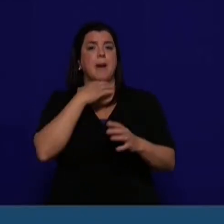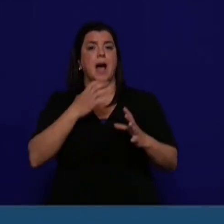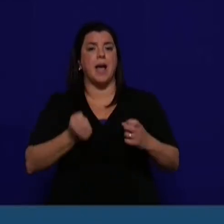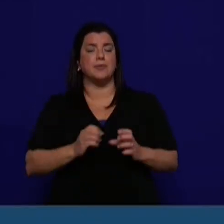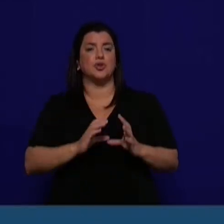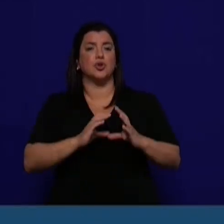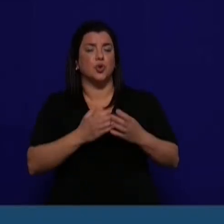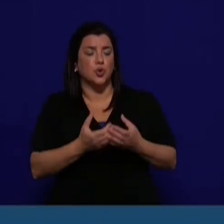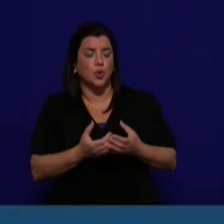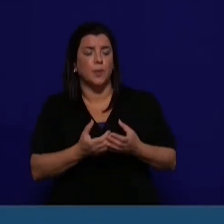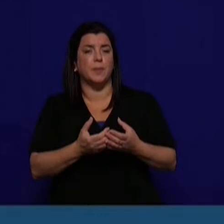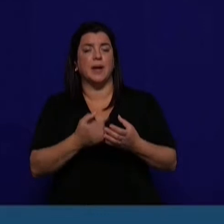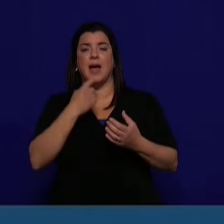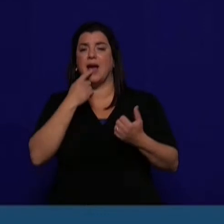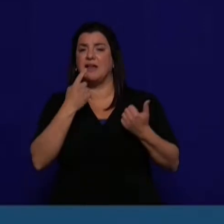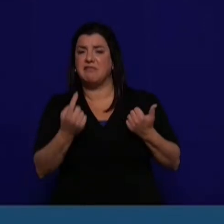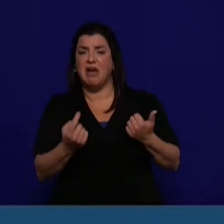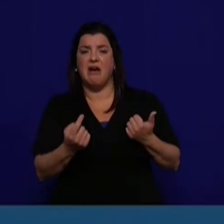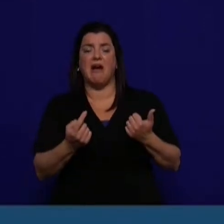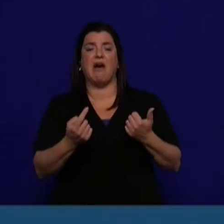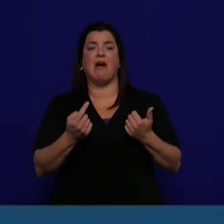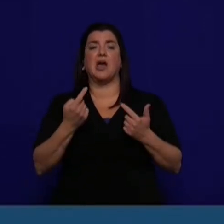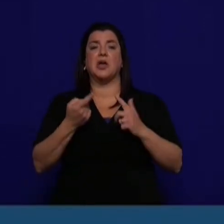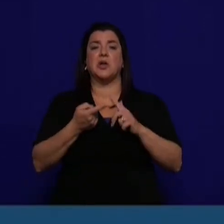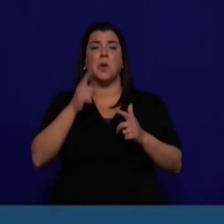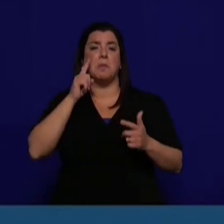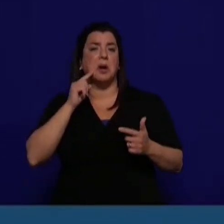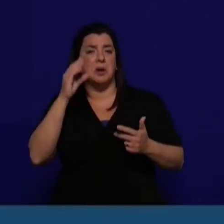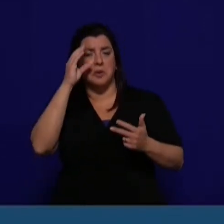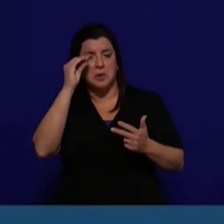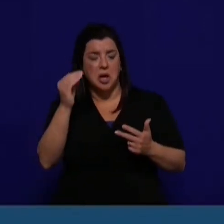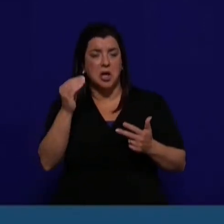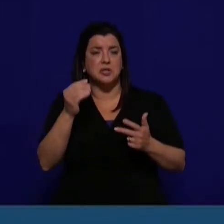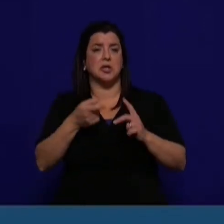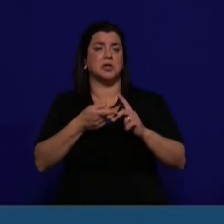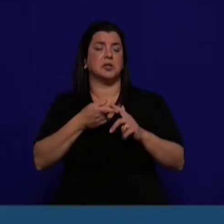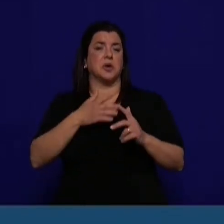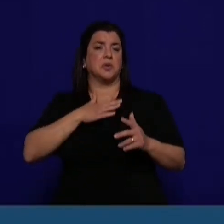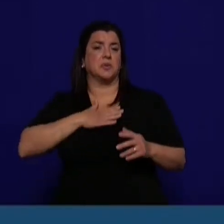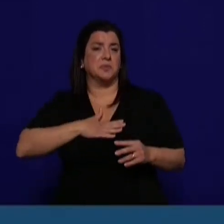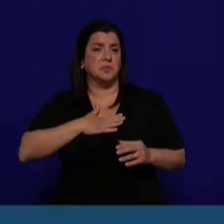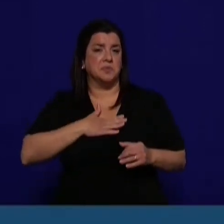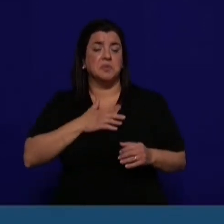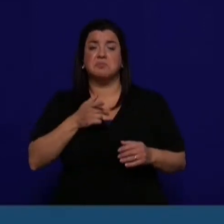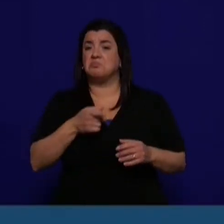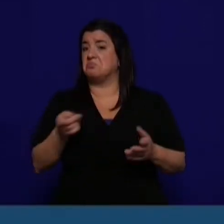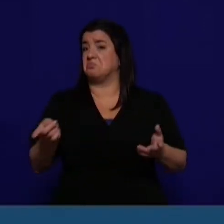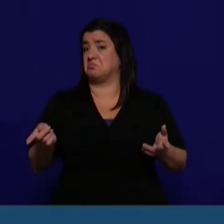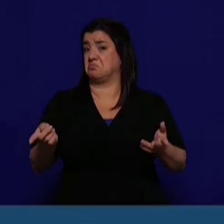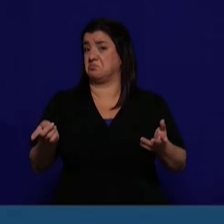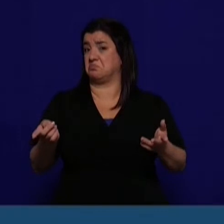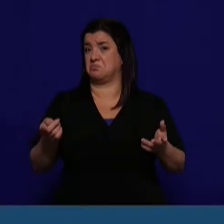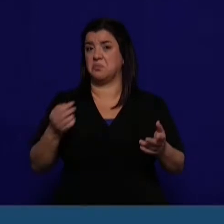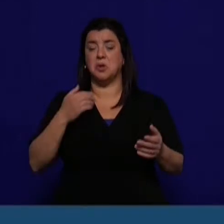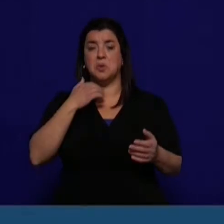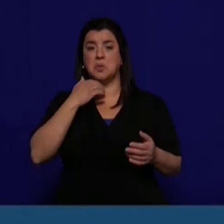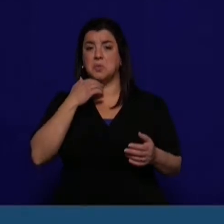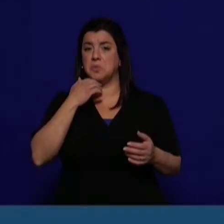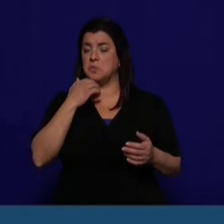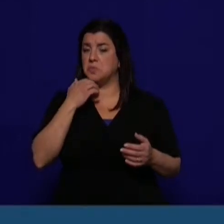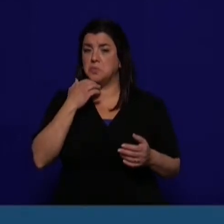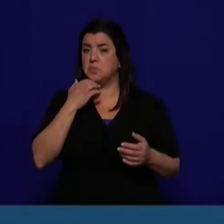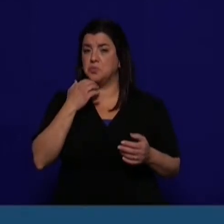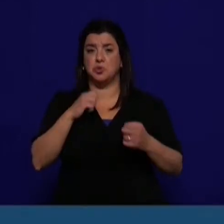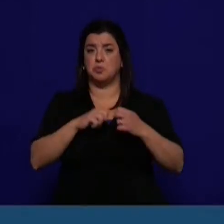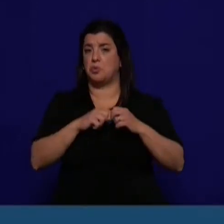gender, jew inkella kundizzjonijiet mediċi li inti tik indikazzjoni li inti għandek ma tużax il-vaccine